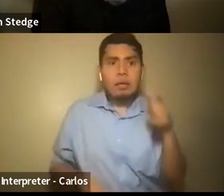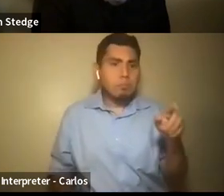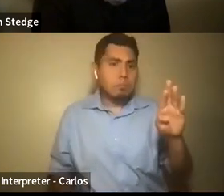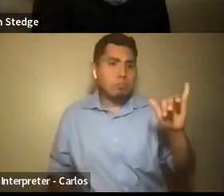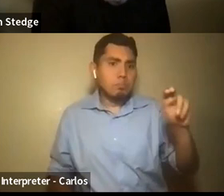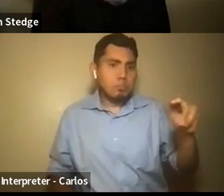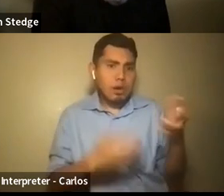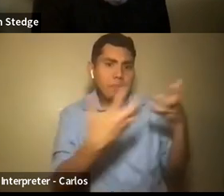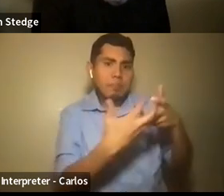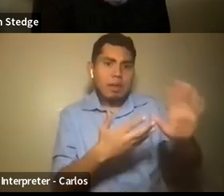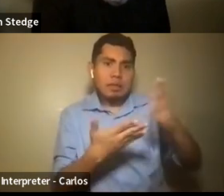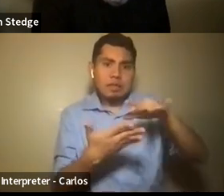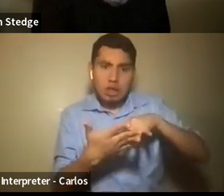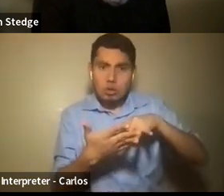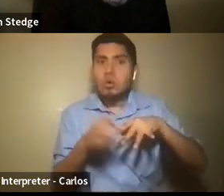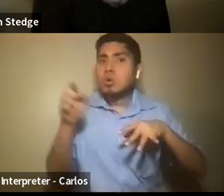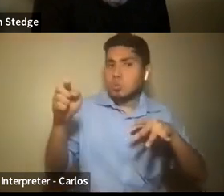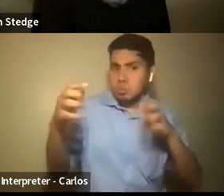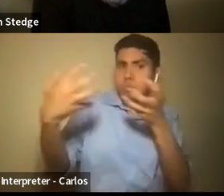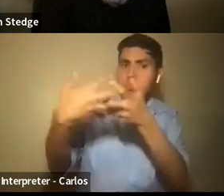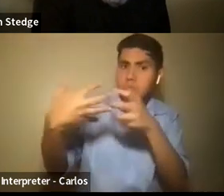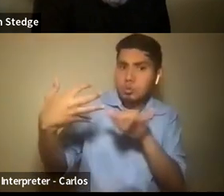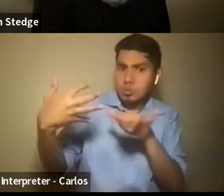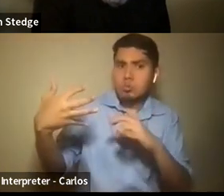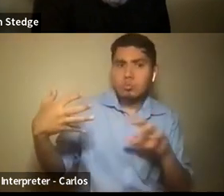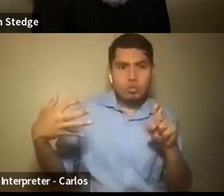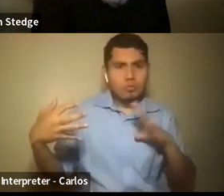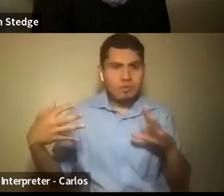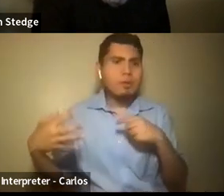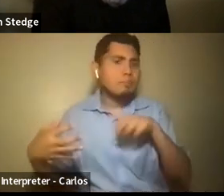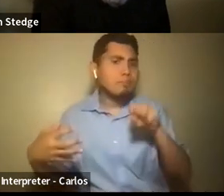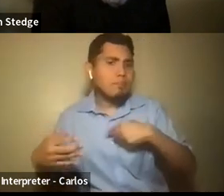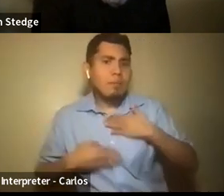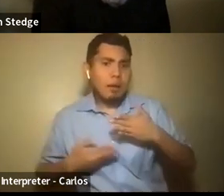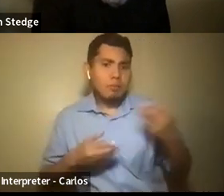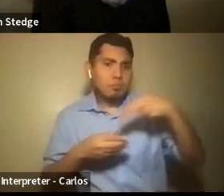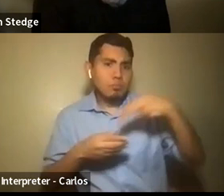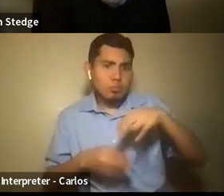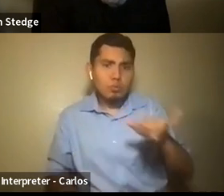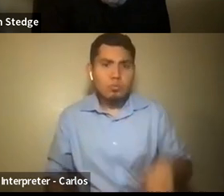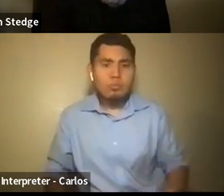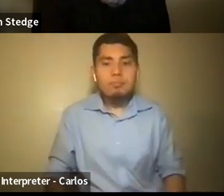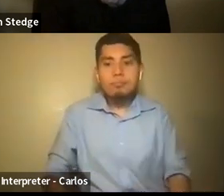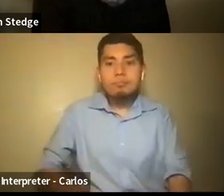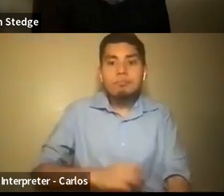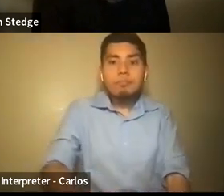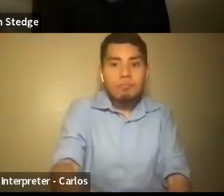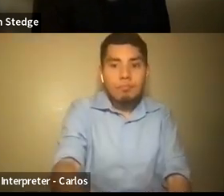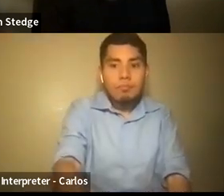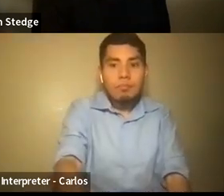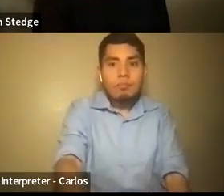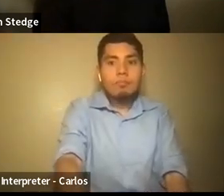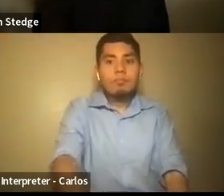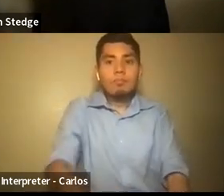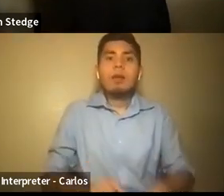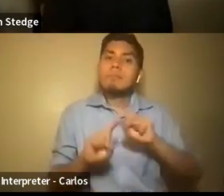would love your eyes on it as well. Yeah, no, I'm happy to participate. So so I just want you guys to